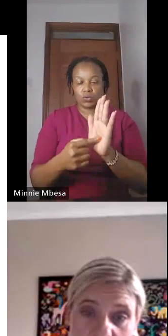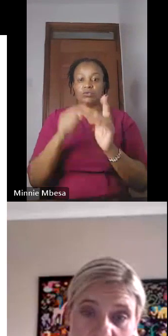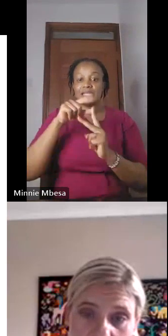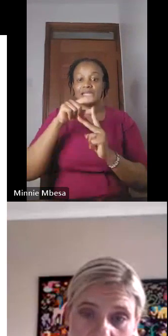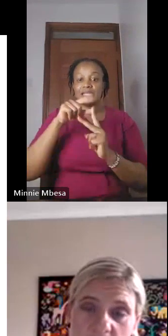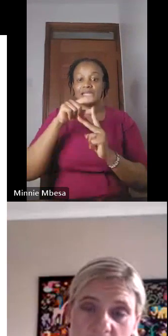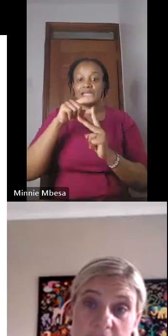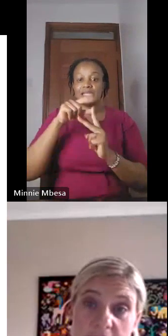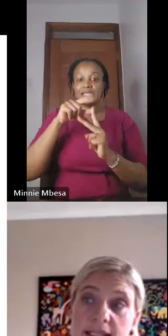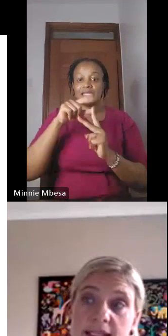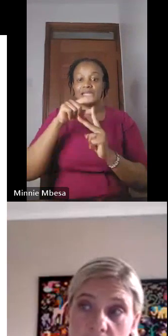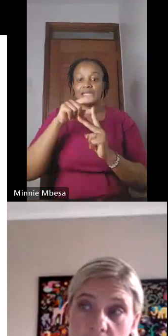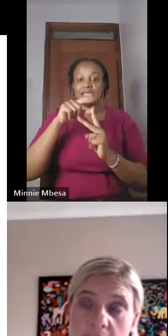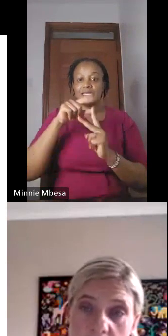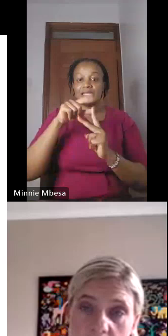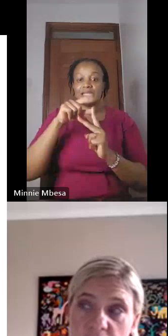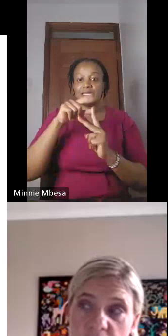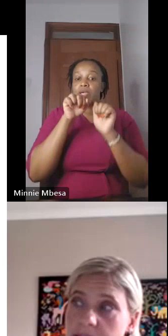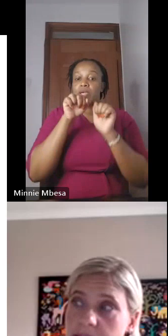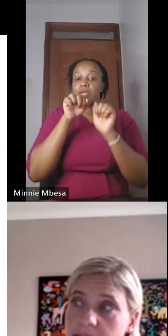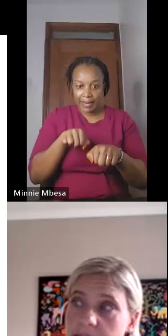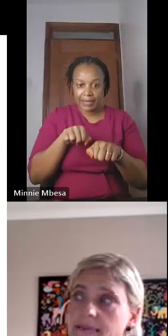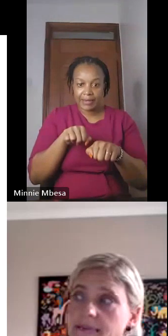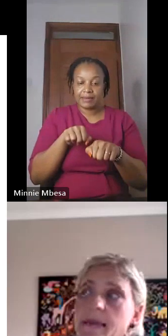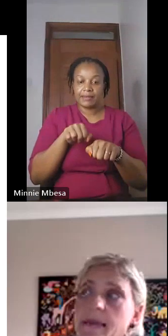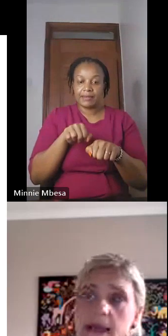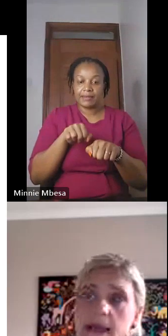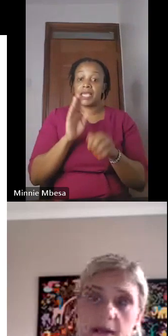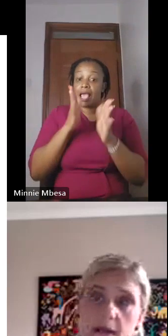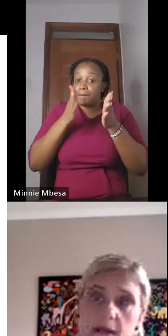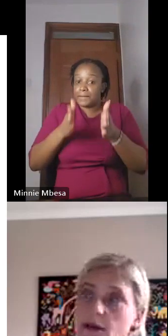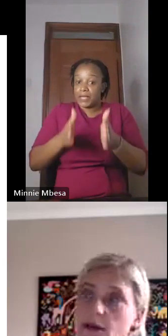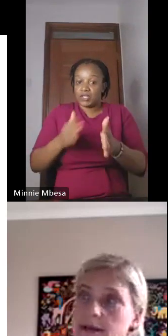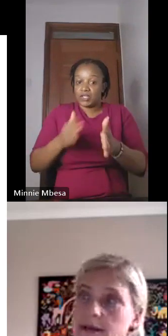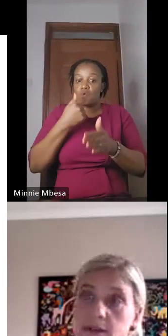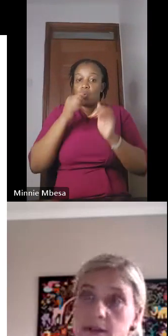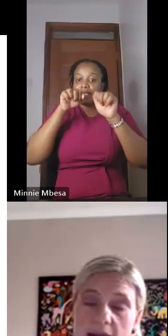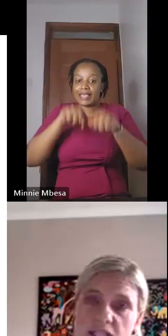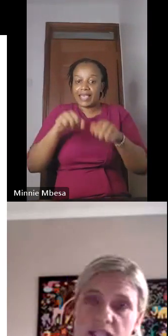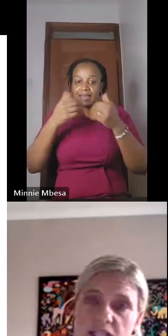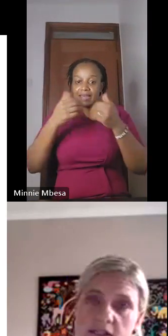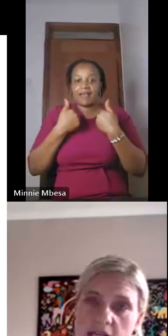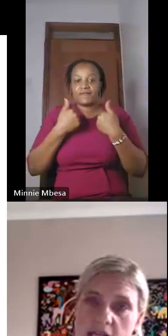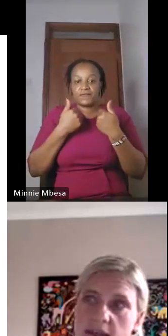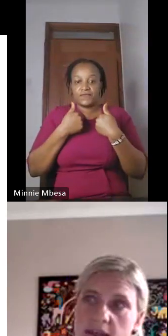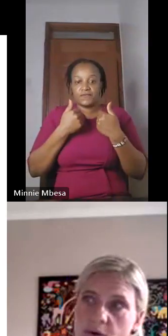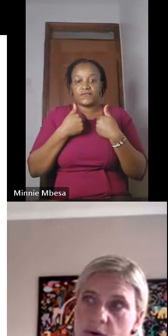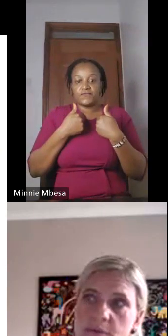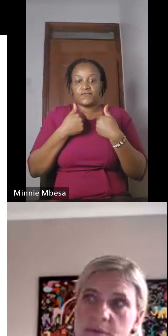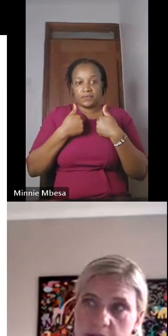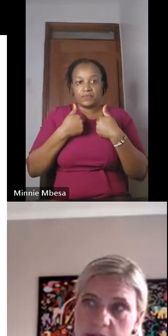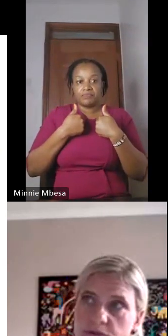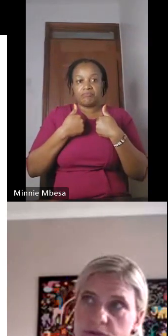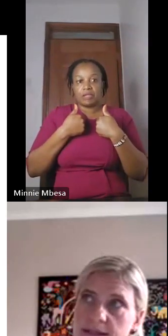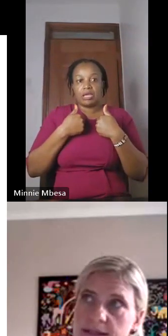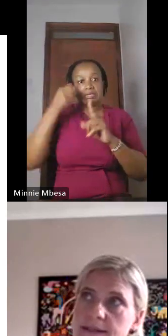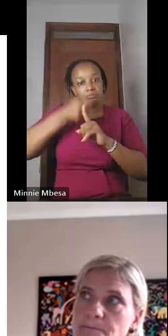you would be somebody that can actually have can drive change in their